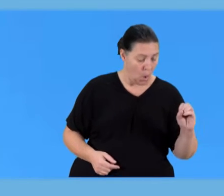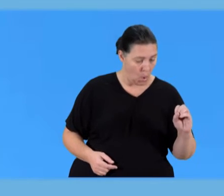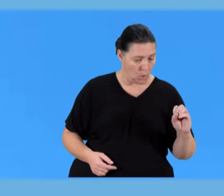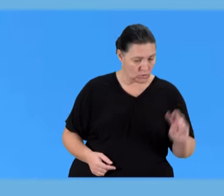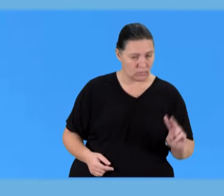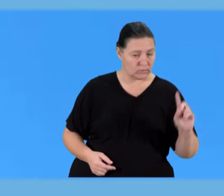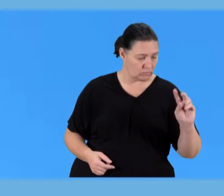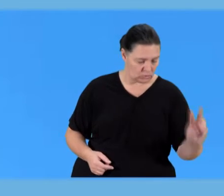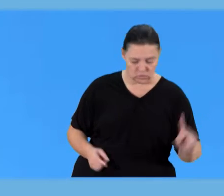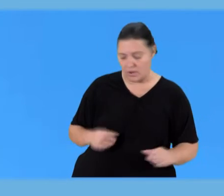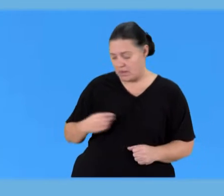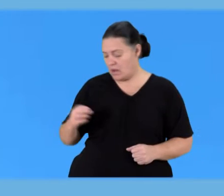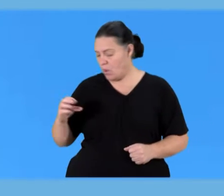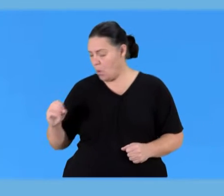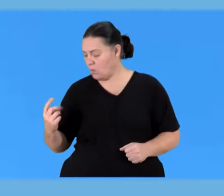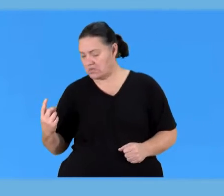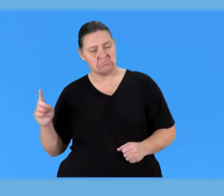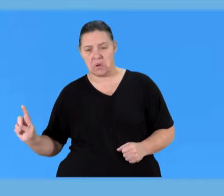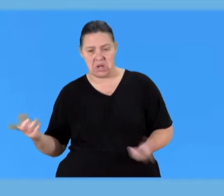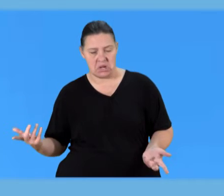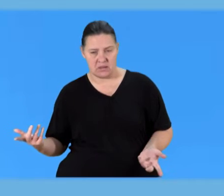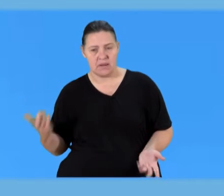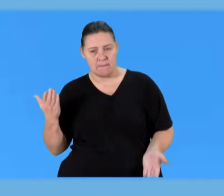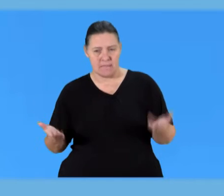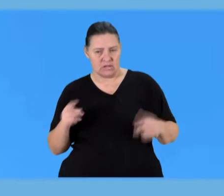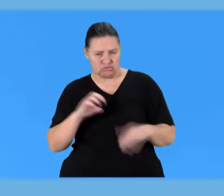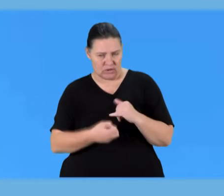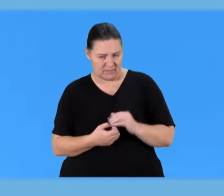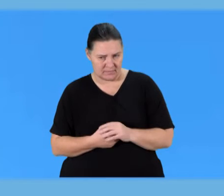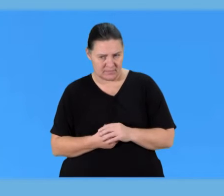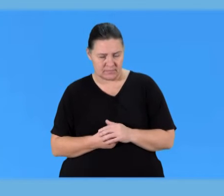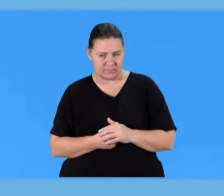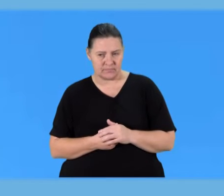then O, it is 1 on the right-hand side. So let's try to balance this equation.